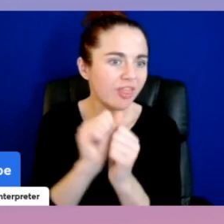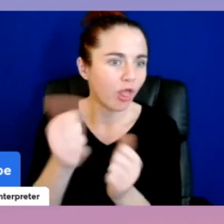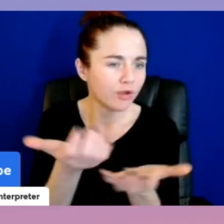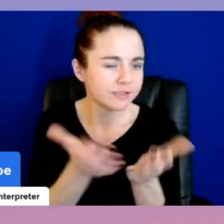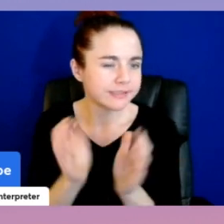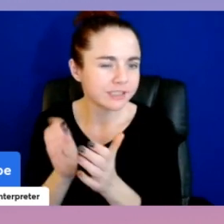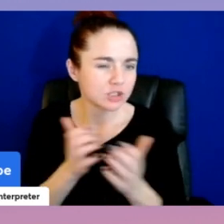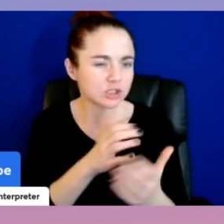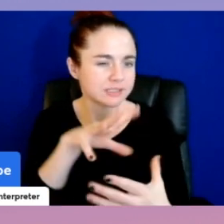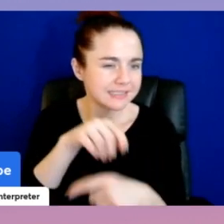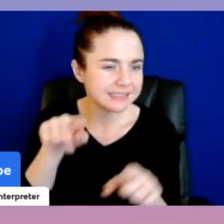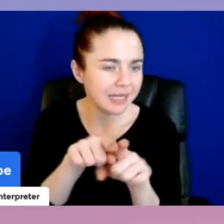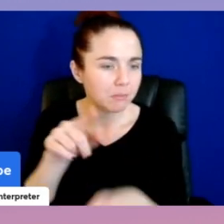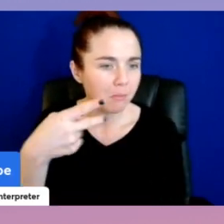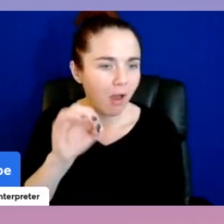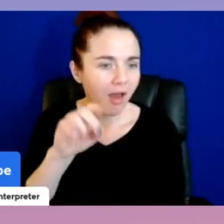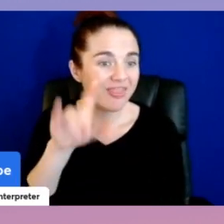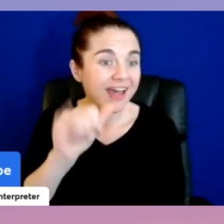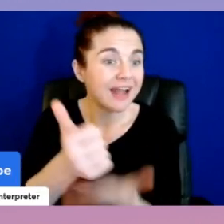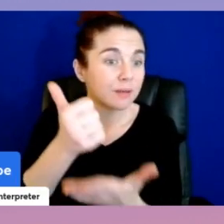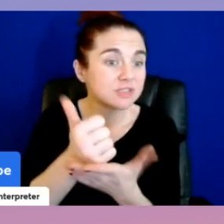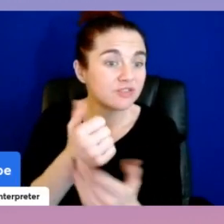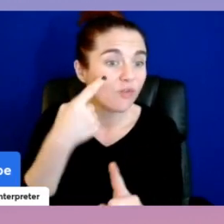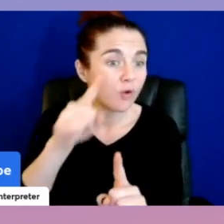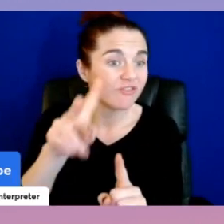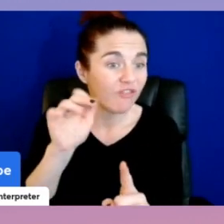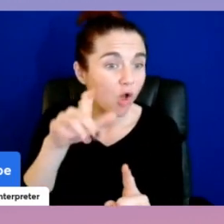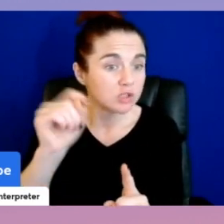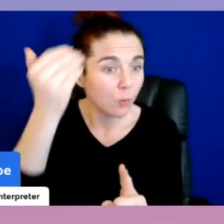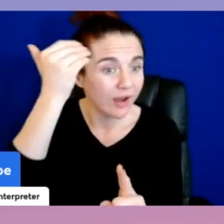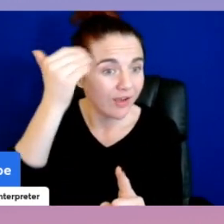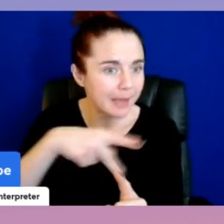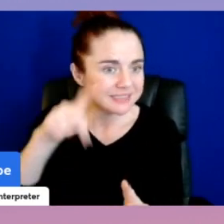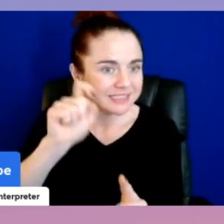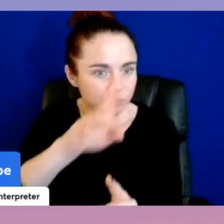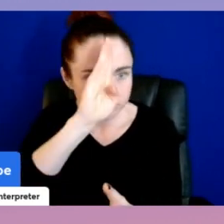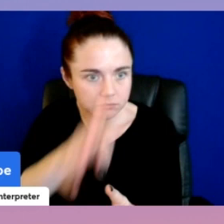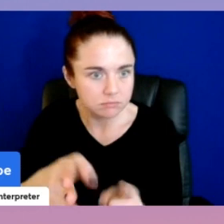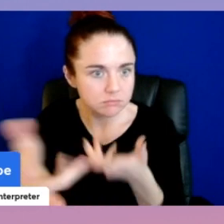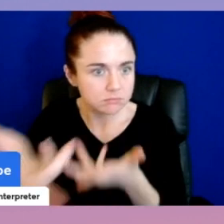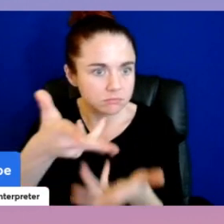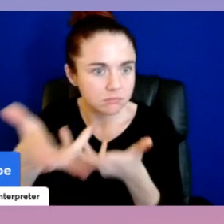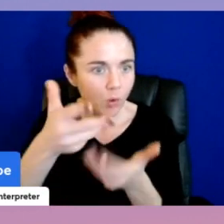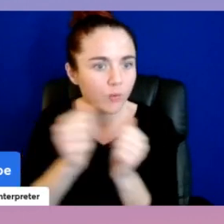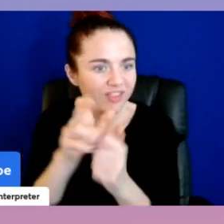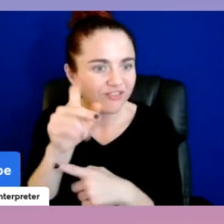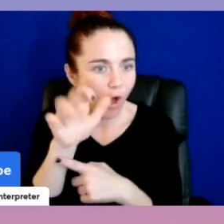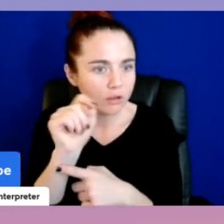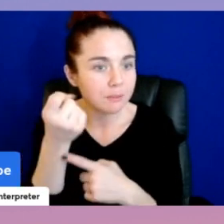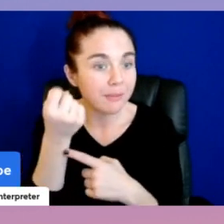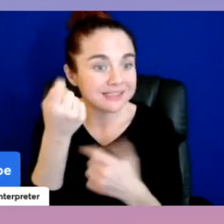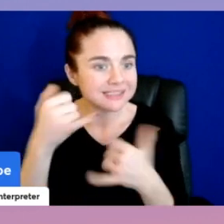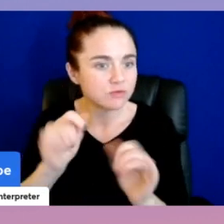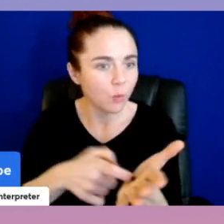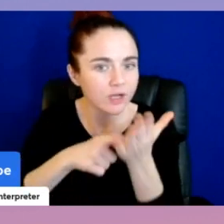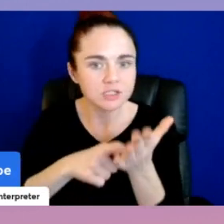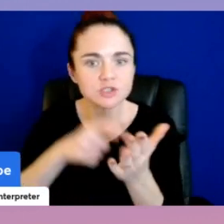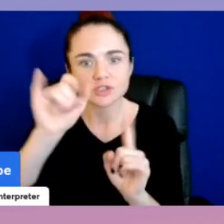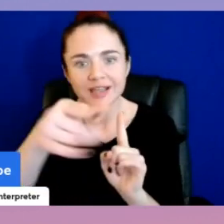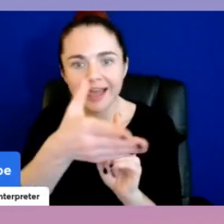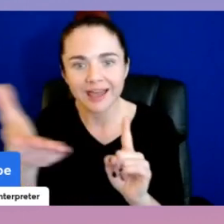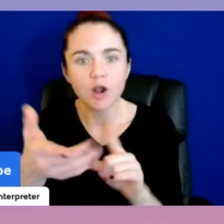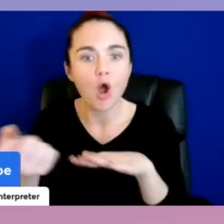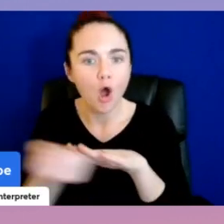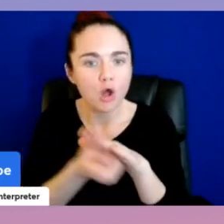pod. This is helpful for Vault aware apps that need to communicate directly with Vault but require auto authentication provided by